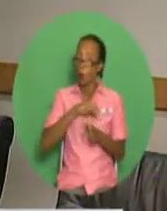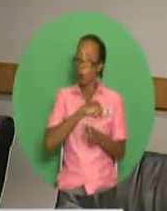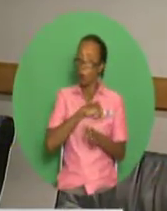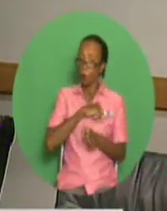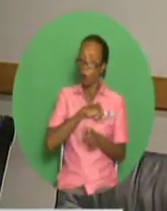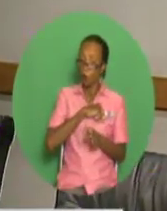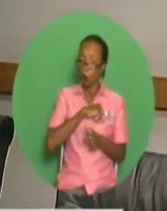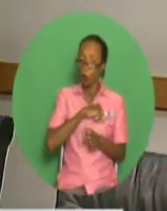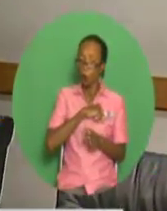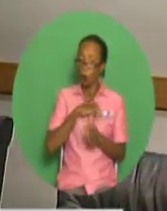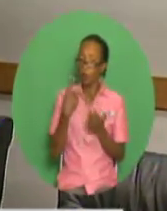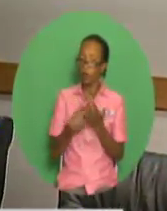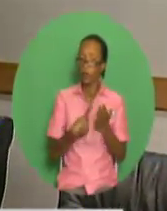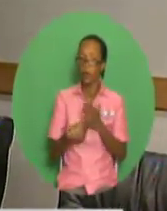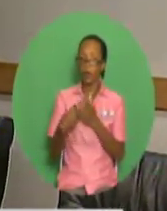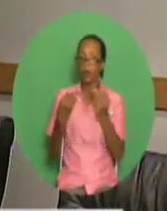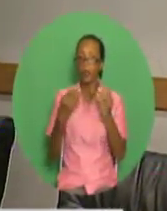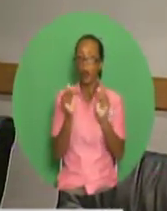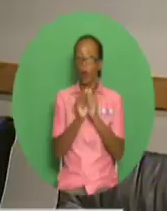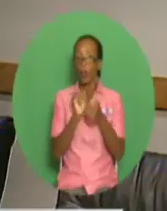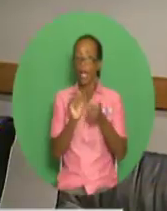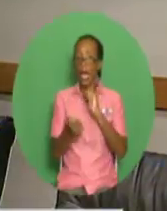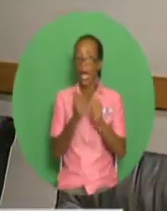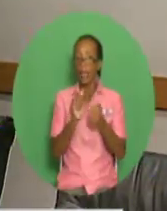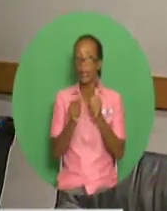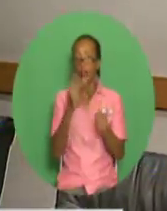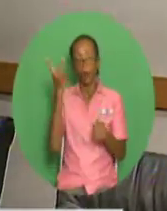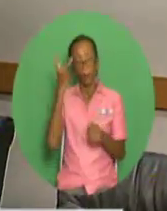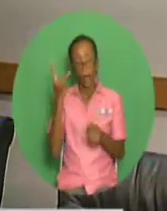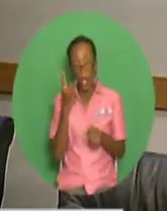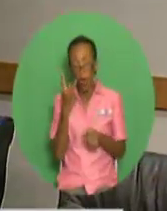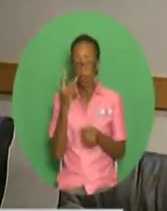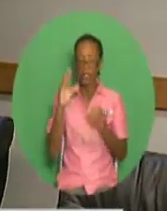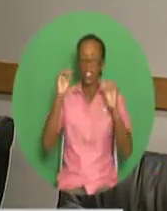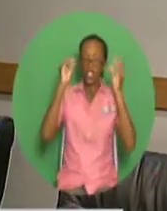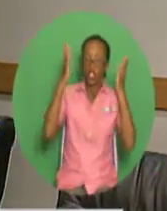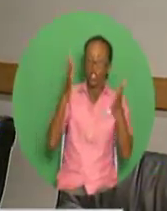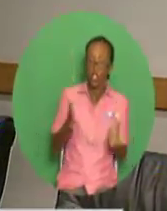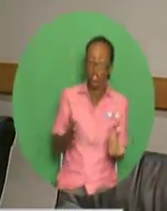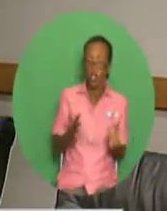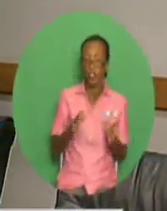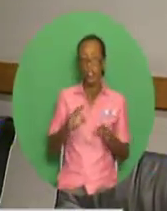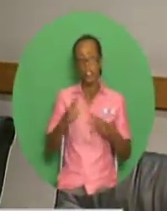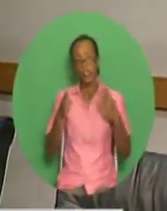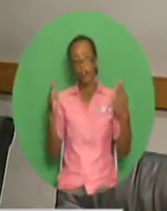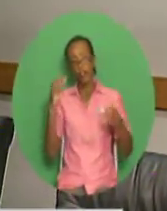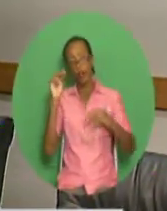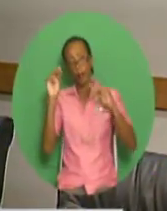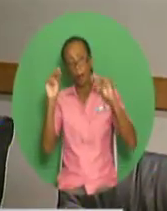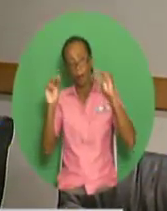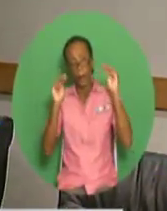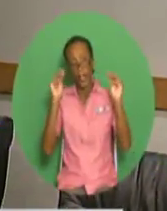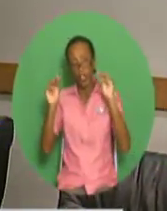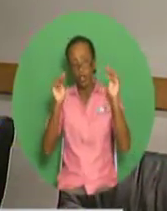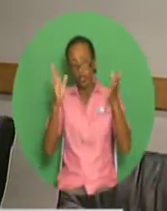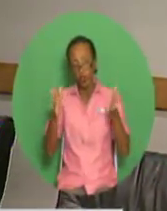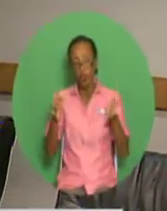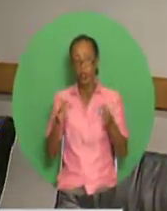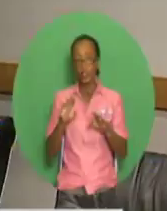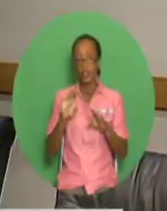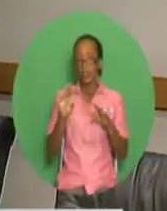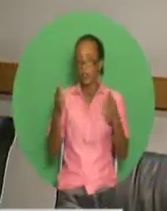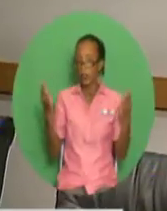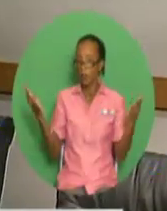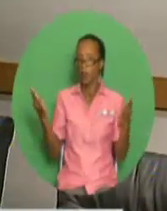20 consultations with athletes, with parents, with teachers, with various ministers, with various ministries, technocrats, and so